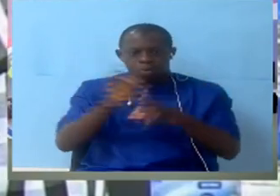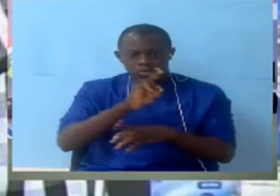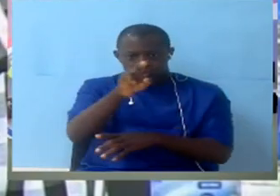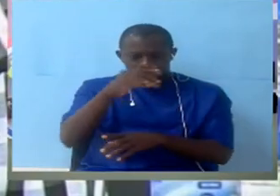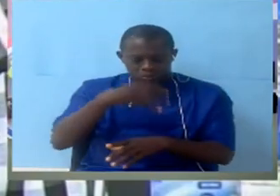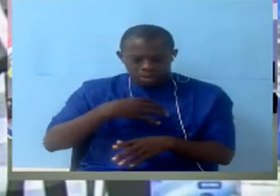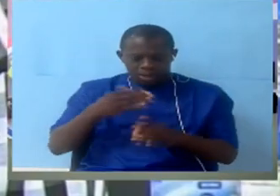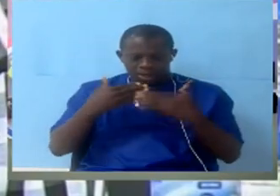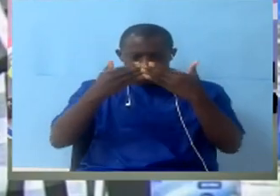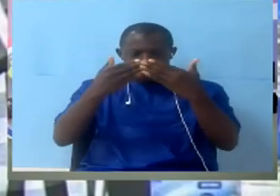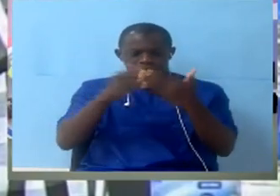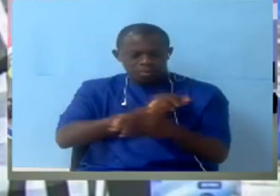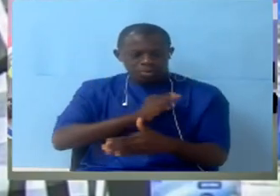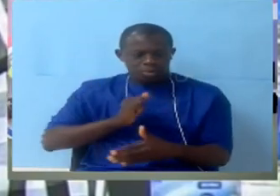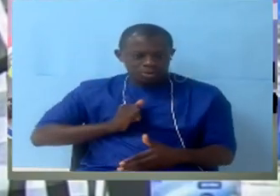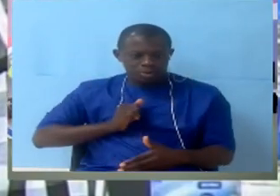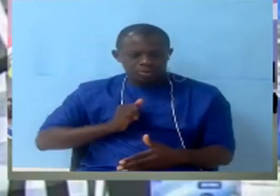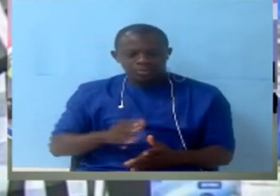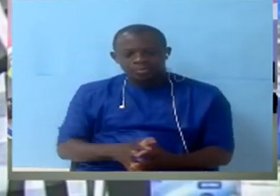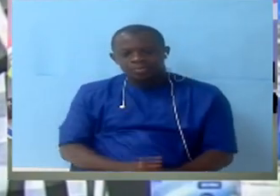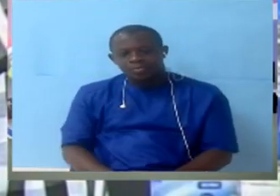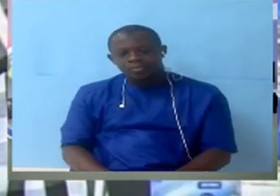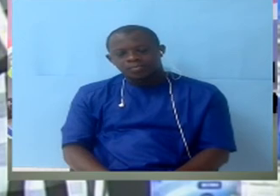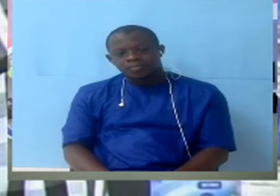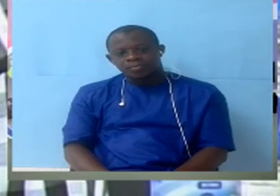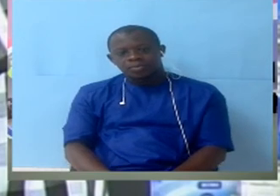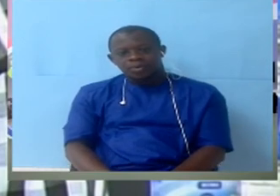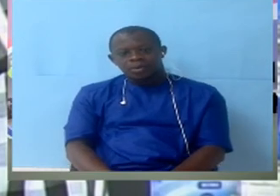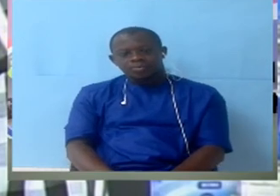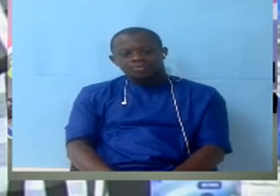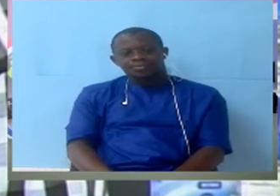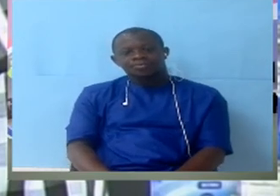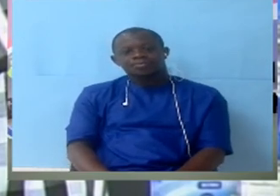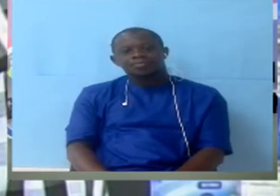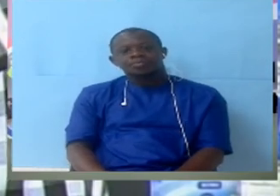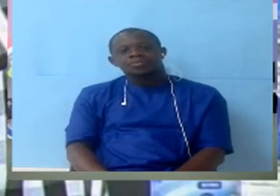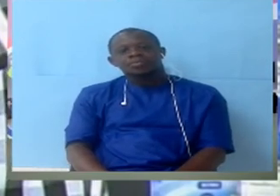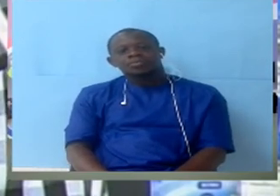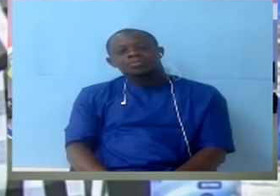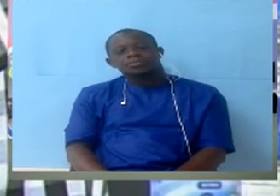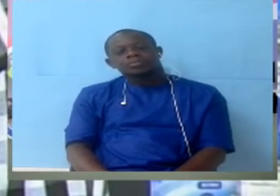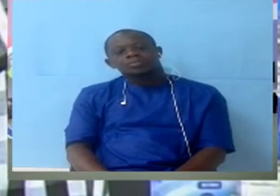mome alonko abora si kotendo ta ku ay ku do ke me alonko ku kilingo la jola menke.